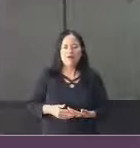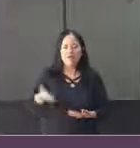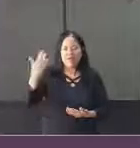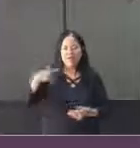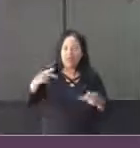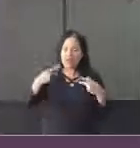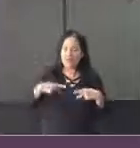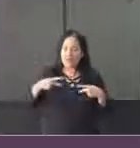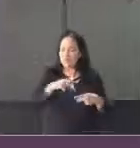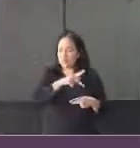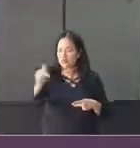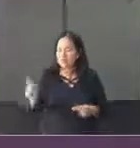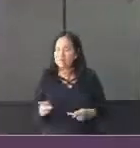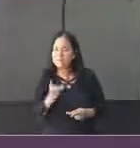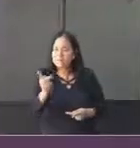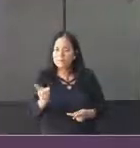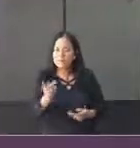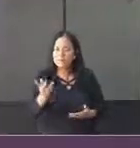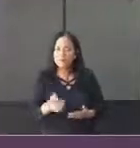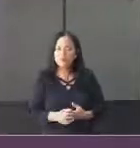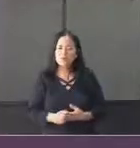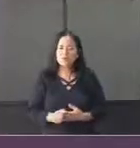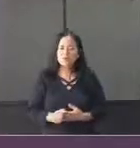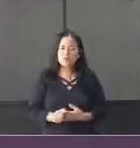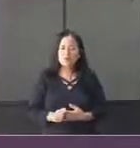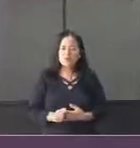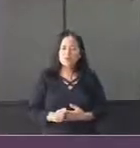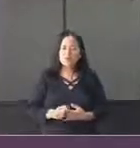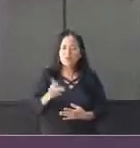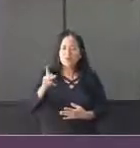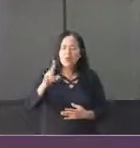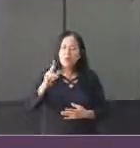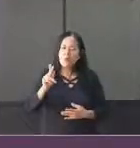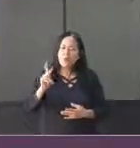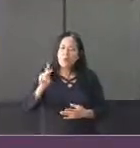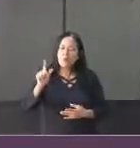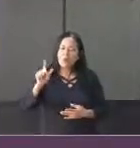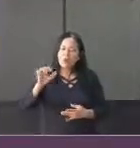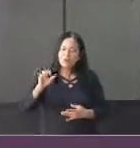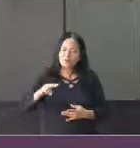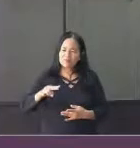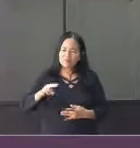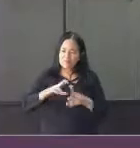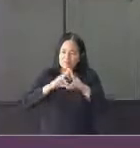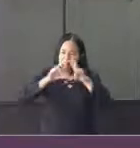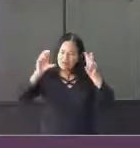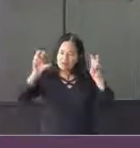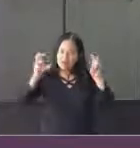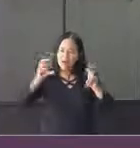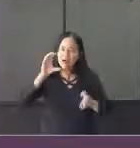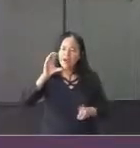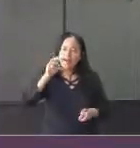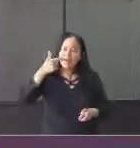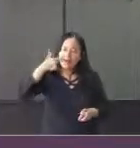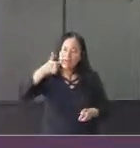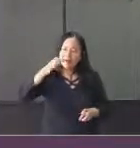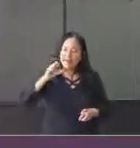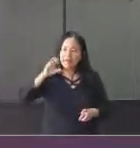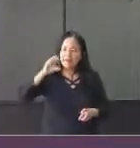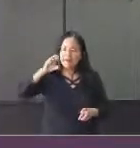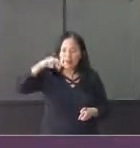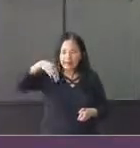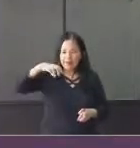places on the center of the public opinion the concept of gender, as well as